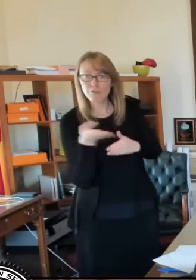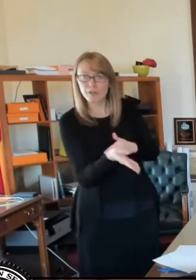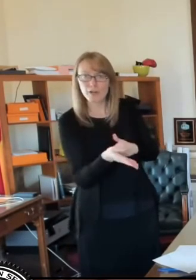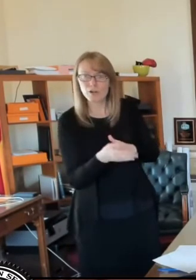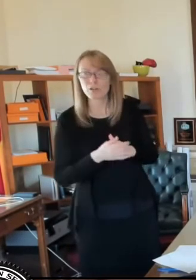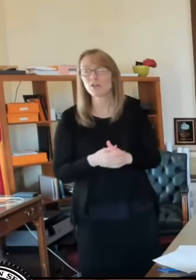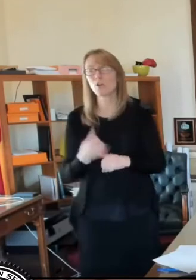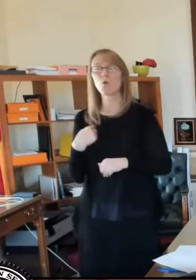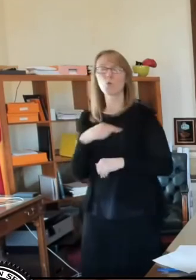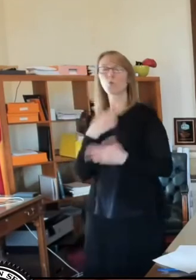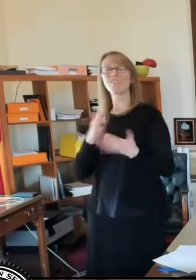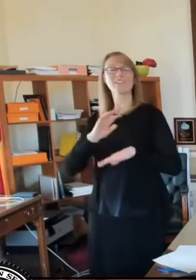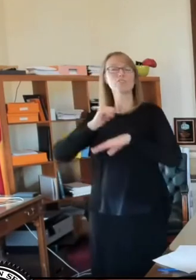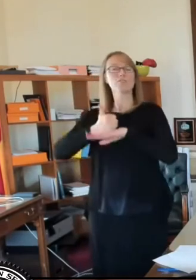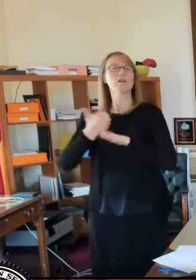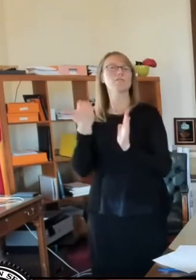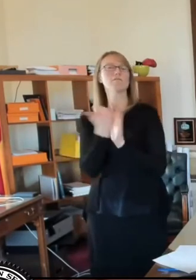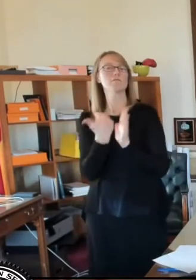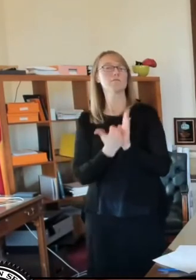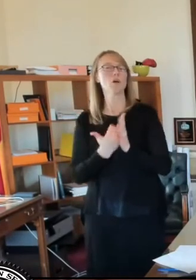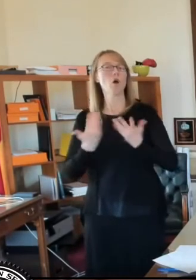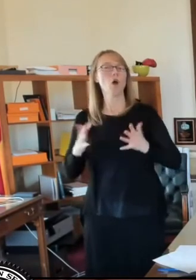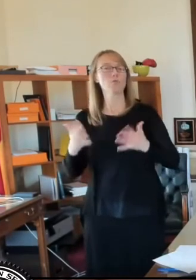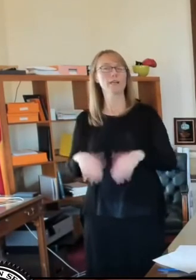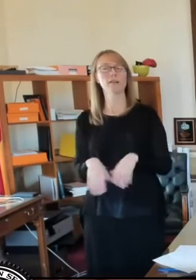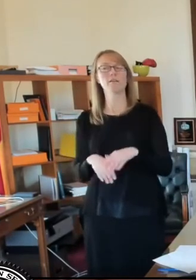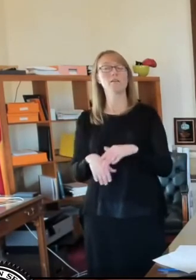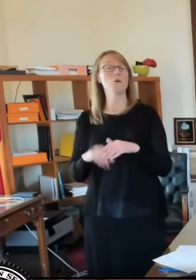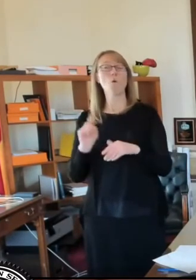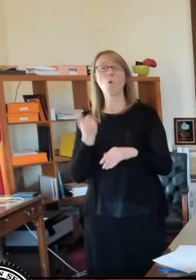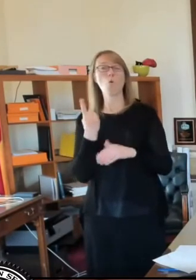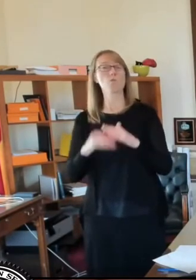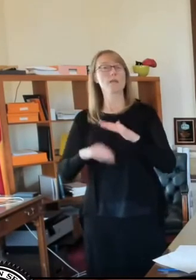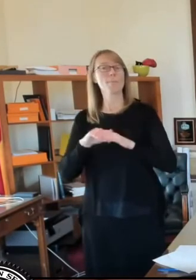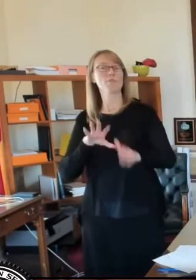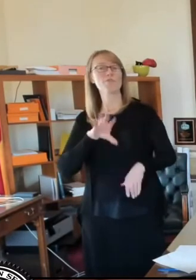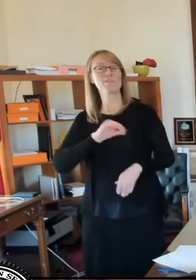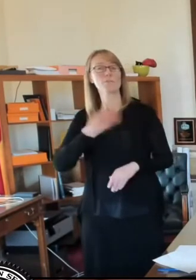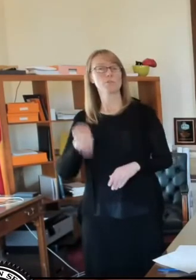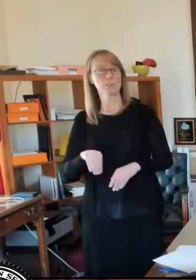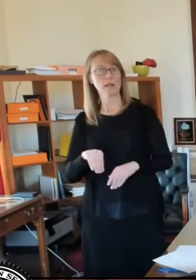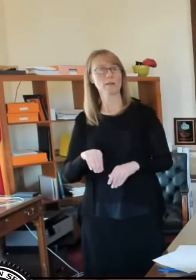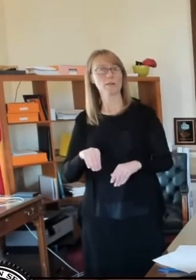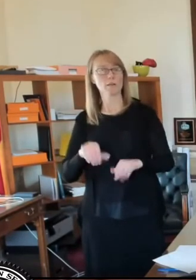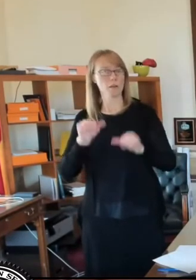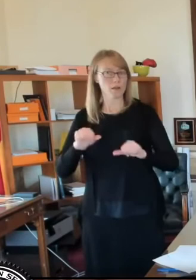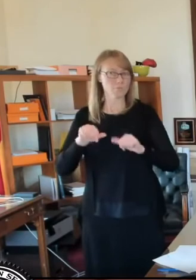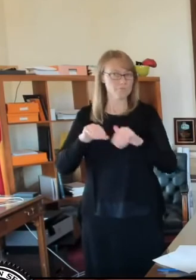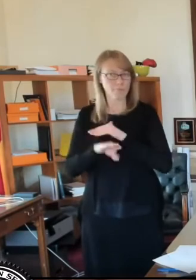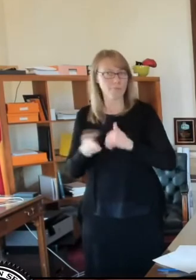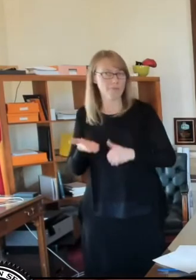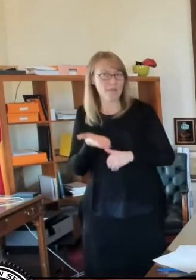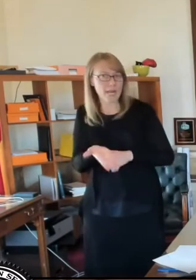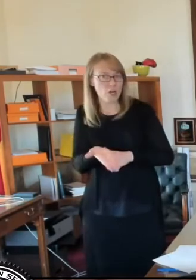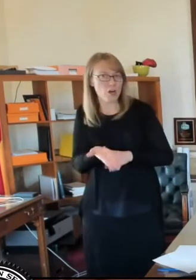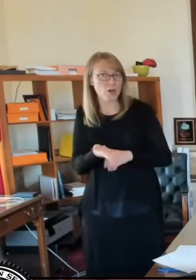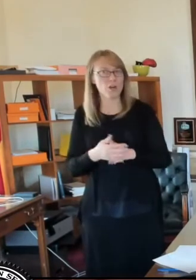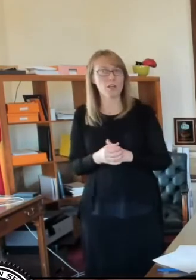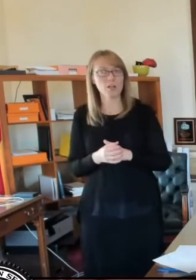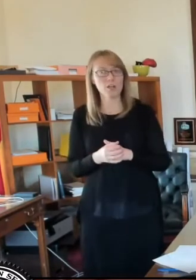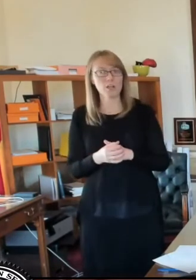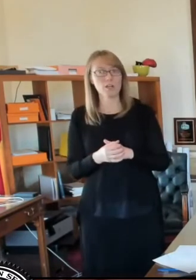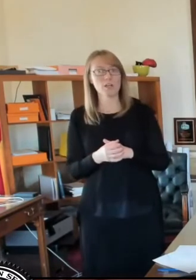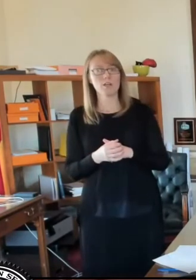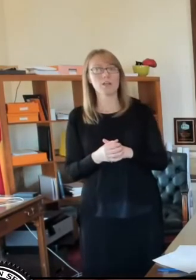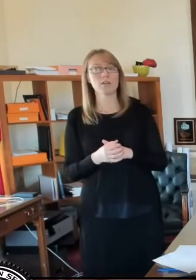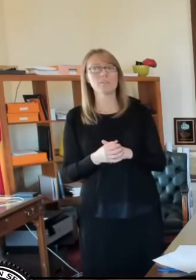to be socially distanced. I would say this. We don't have any evidence. I know, Jamie, that you believe that that's